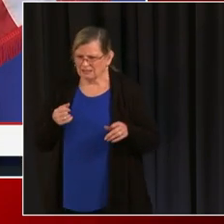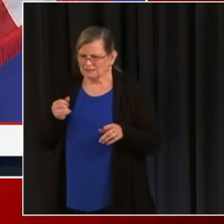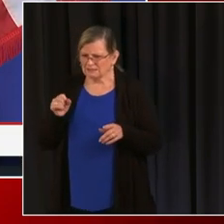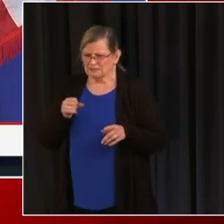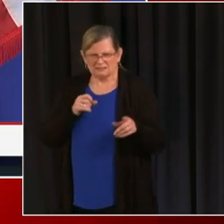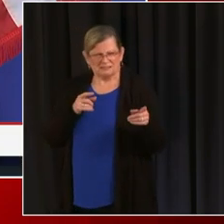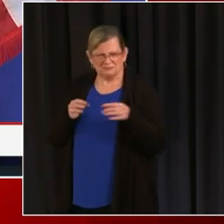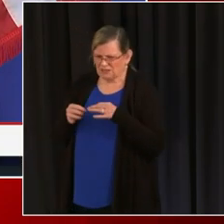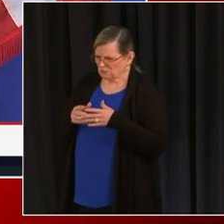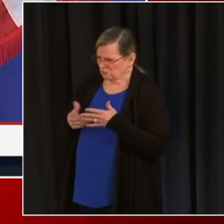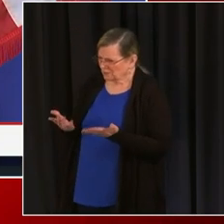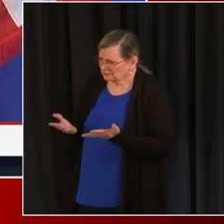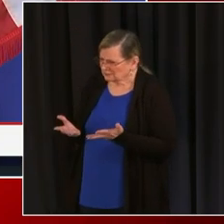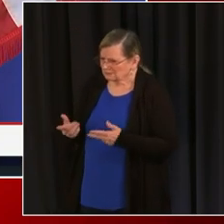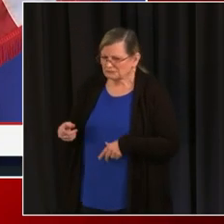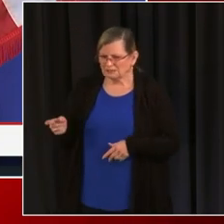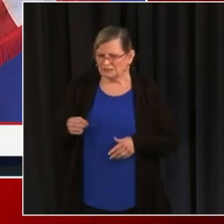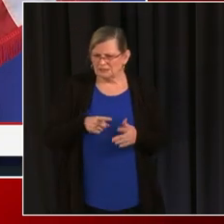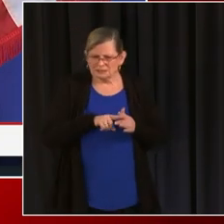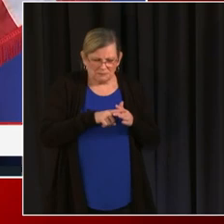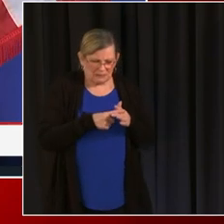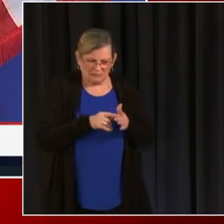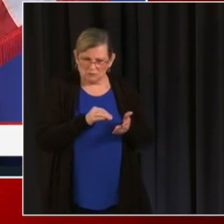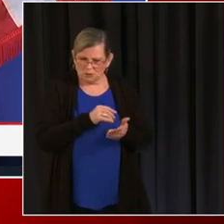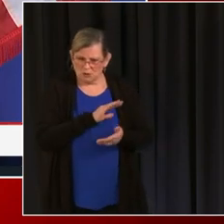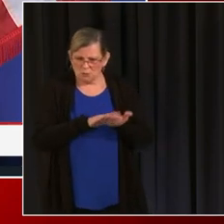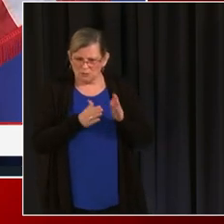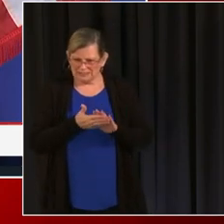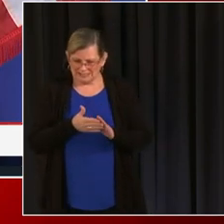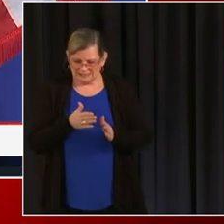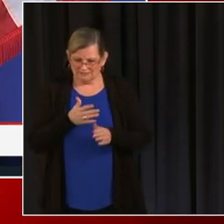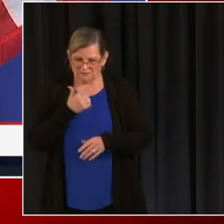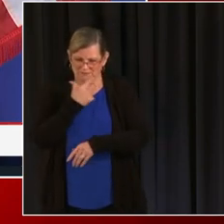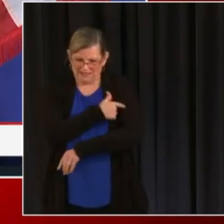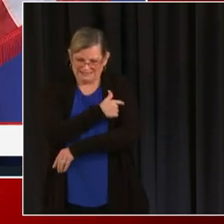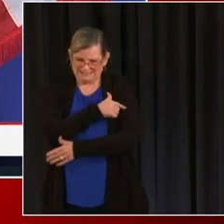FEMA's pilot community vaccine center.